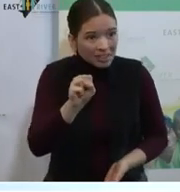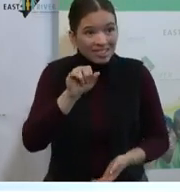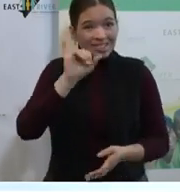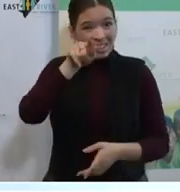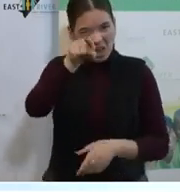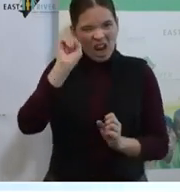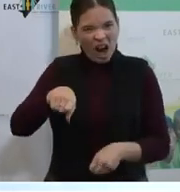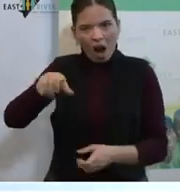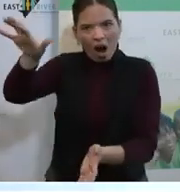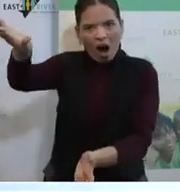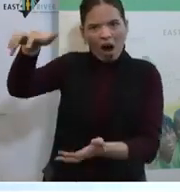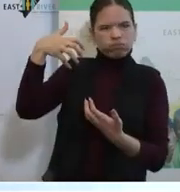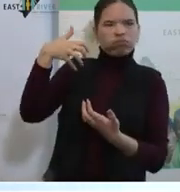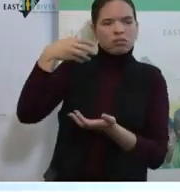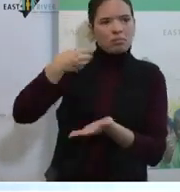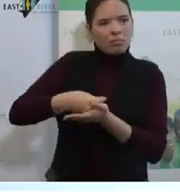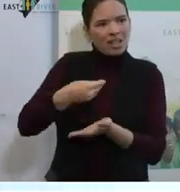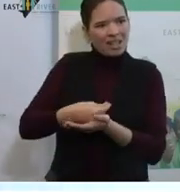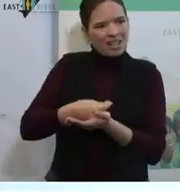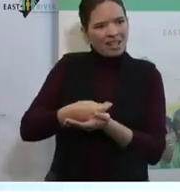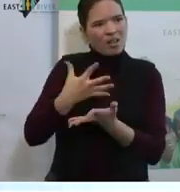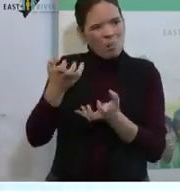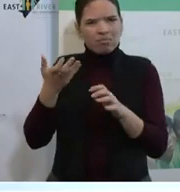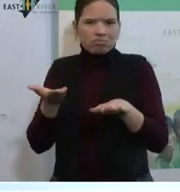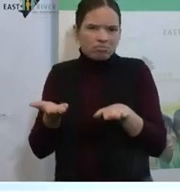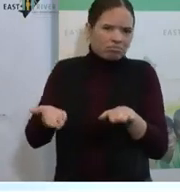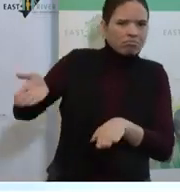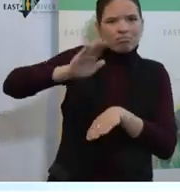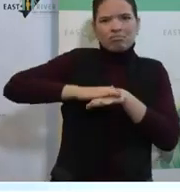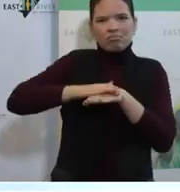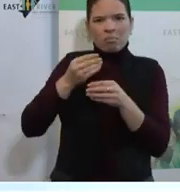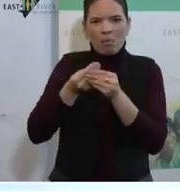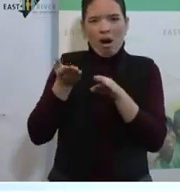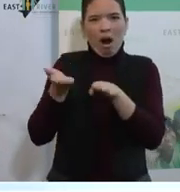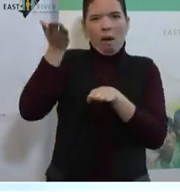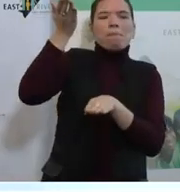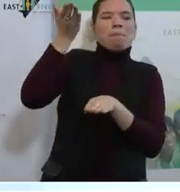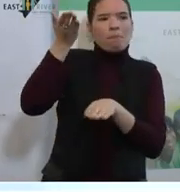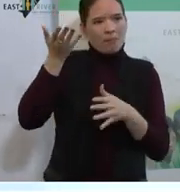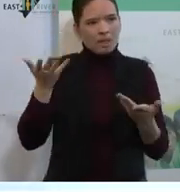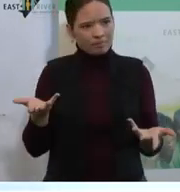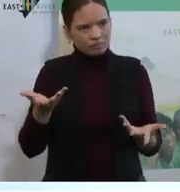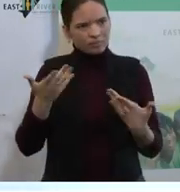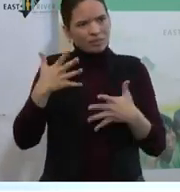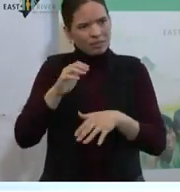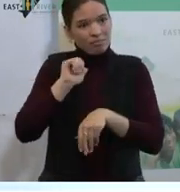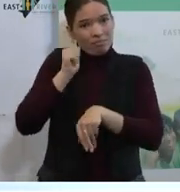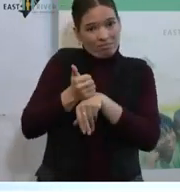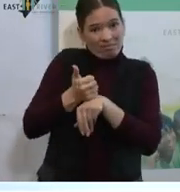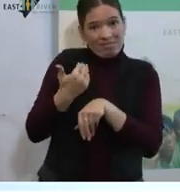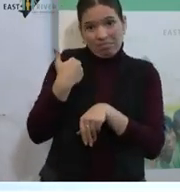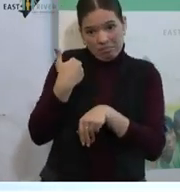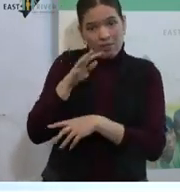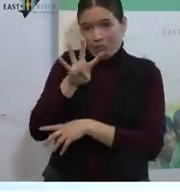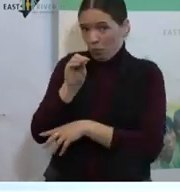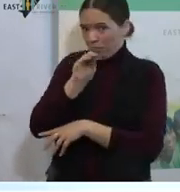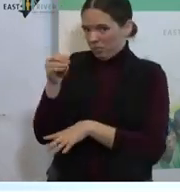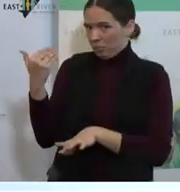addition to getting 40% on top of the federal tax credit, you will get